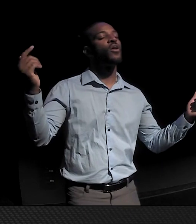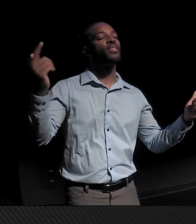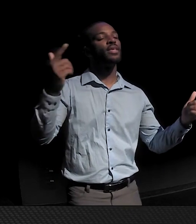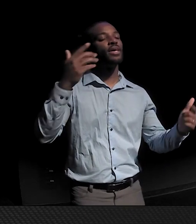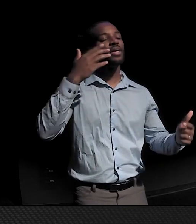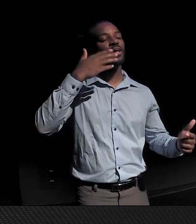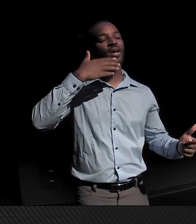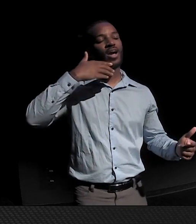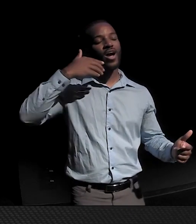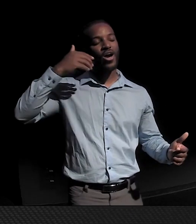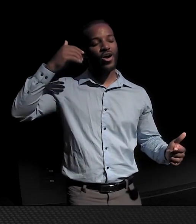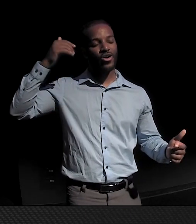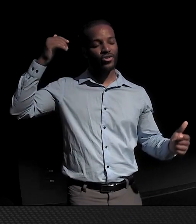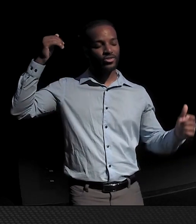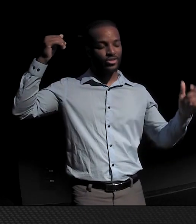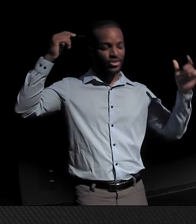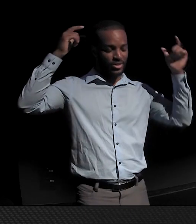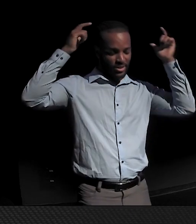All the